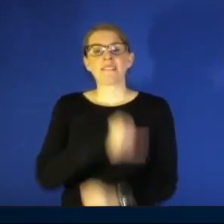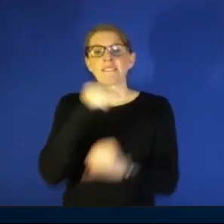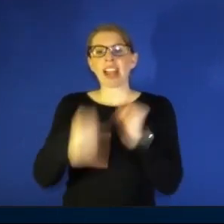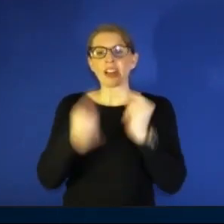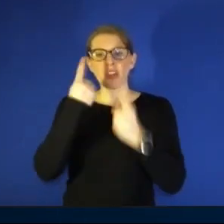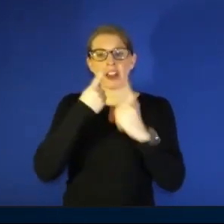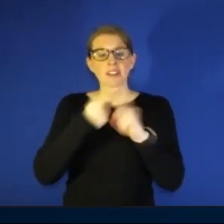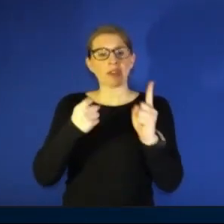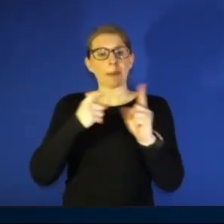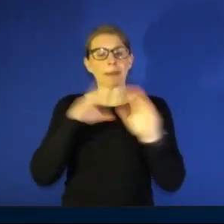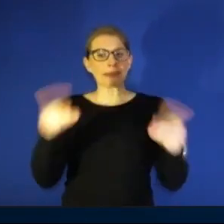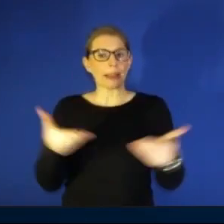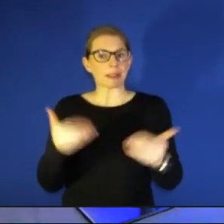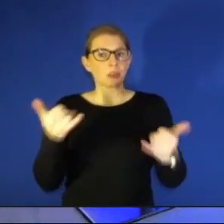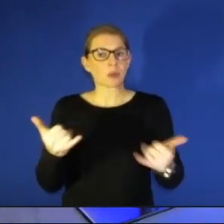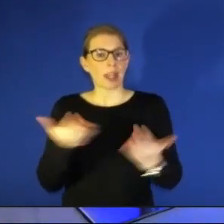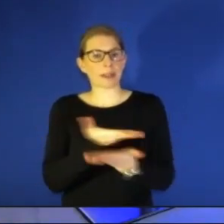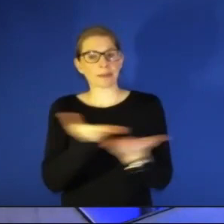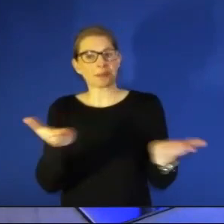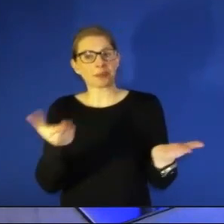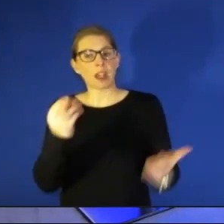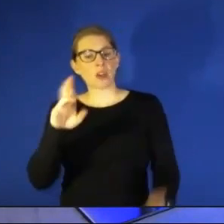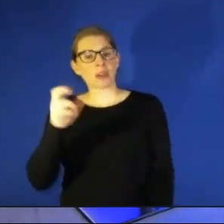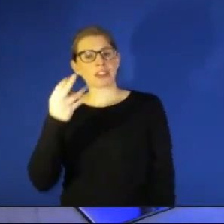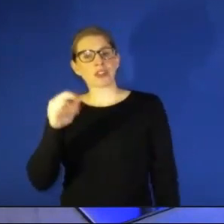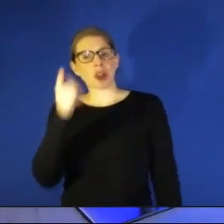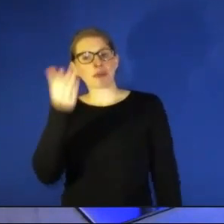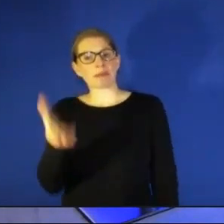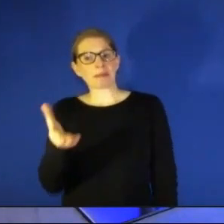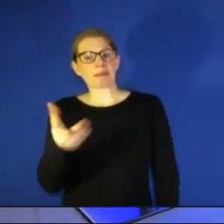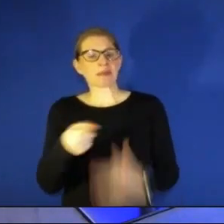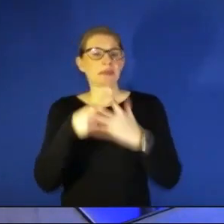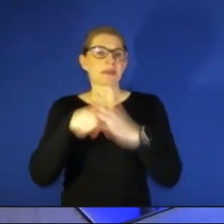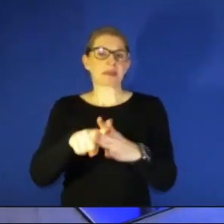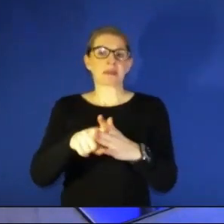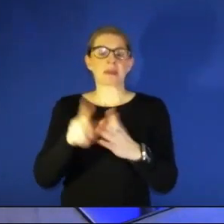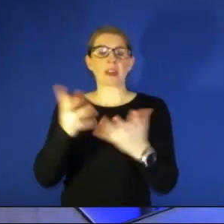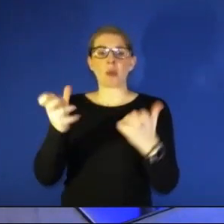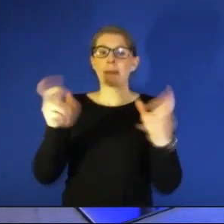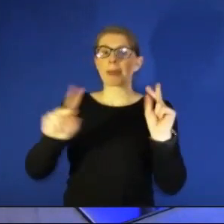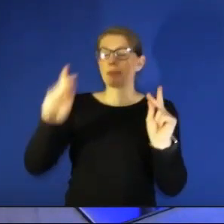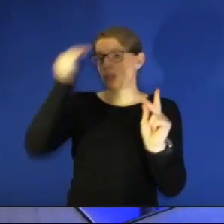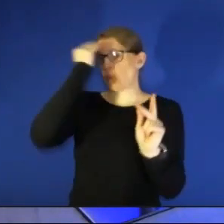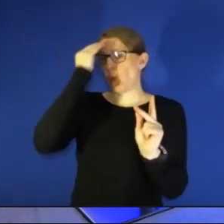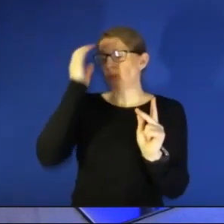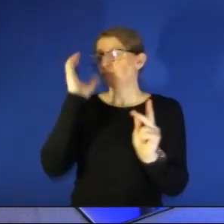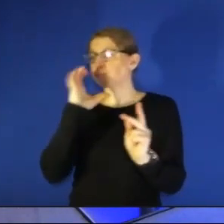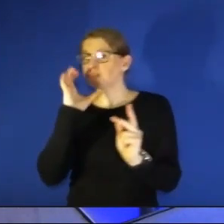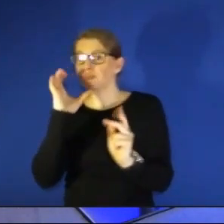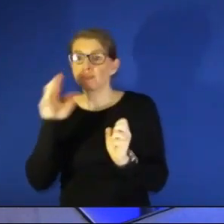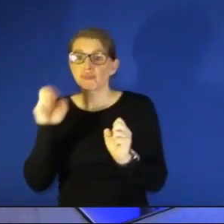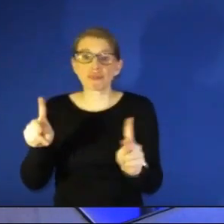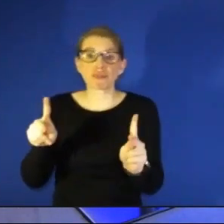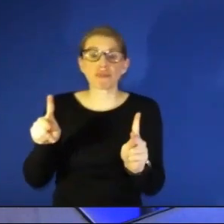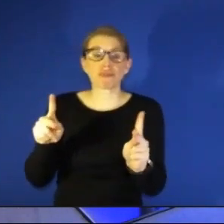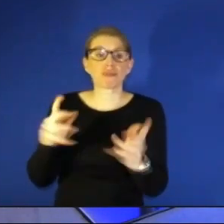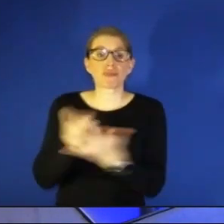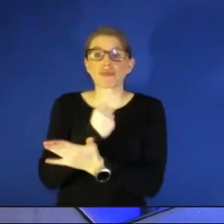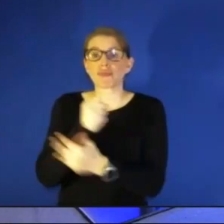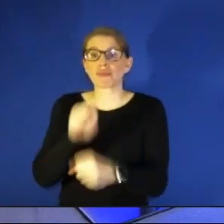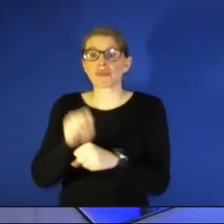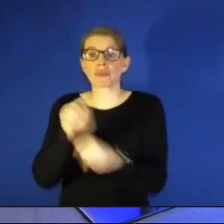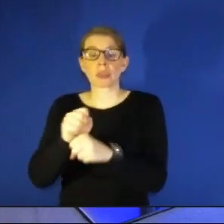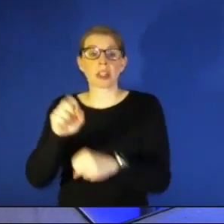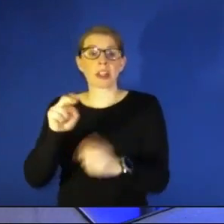guests today. Rachel, I'll let you get us started. Just what do you want folks to know who are looking for an opportunity in nursing anywhere, especially here, though, at the